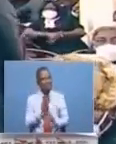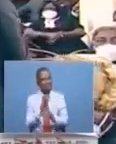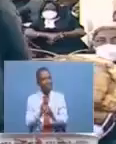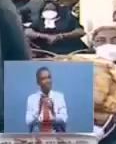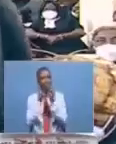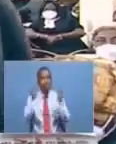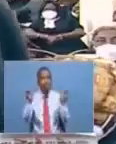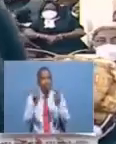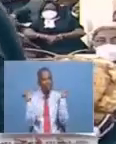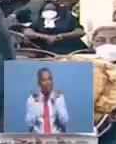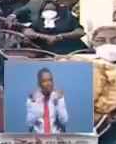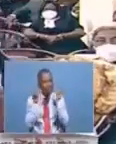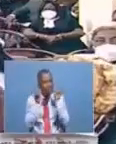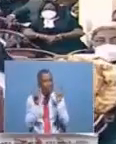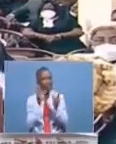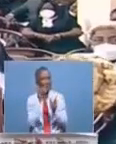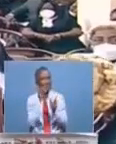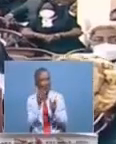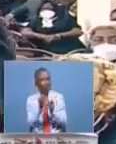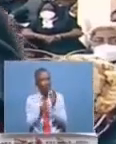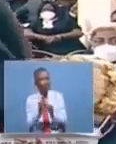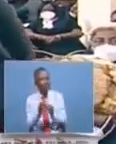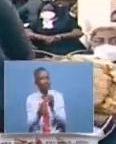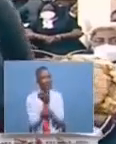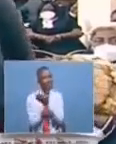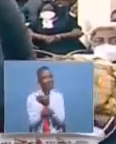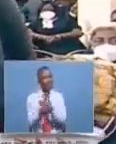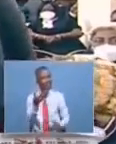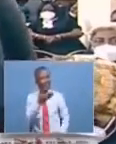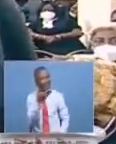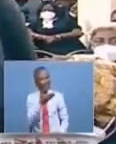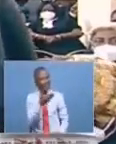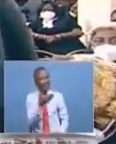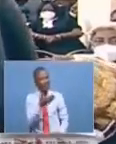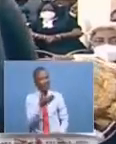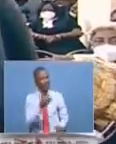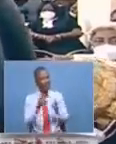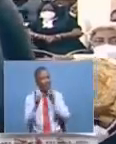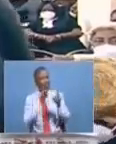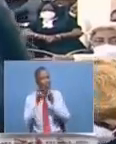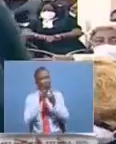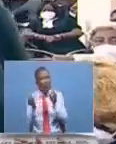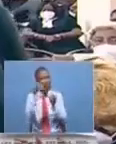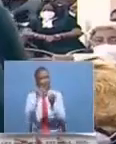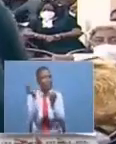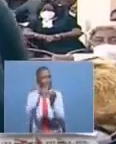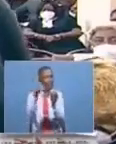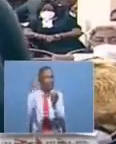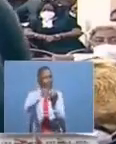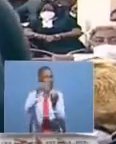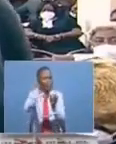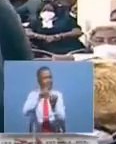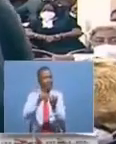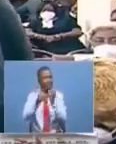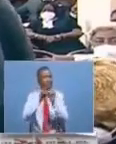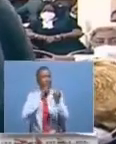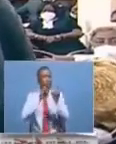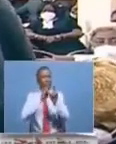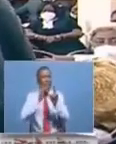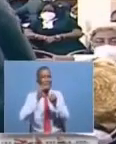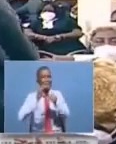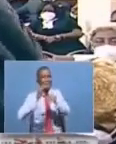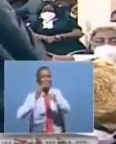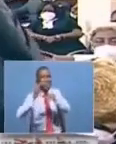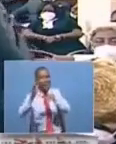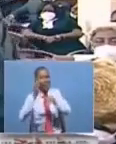these submissions, and if counsel is saying something that he ought not to be saying, he should not be permitted to say it. He said